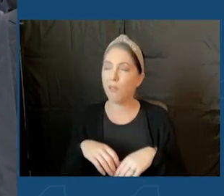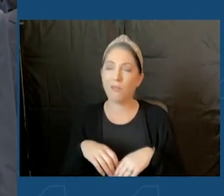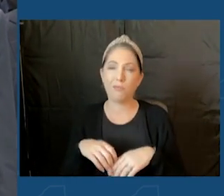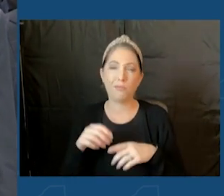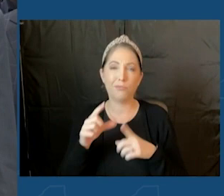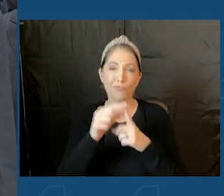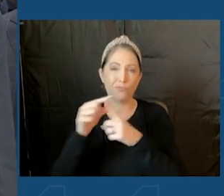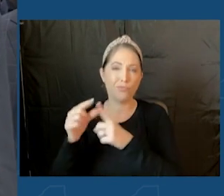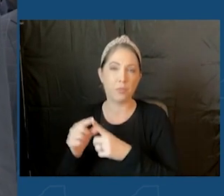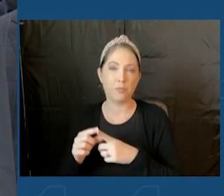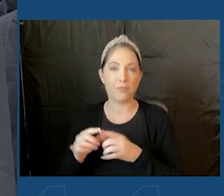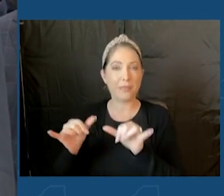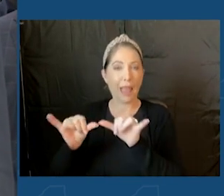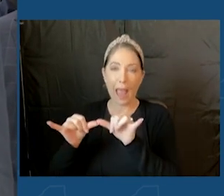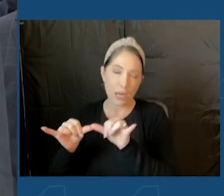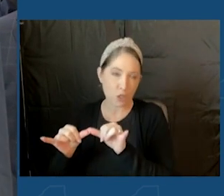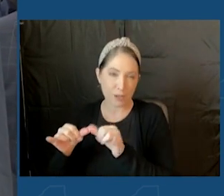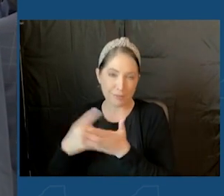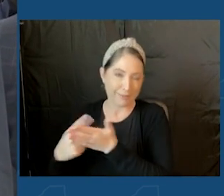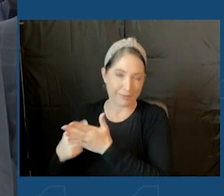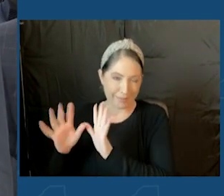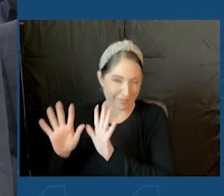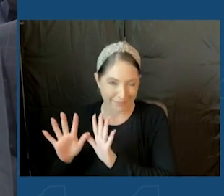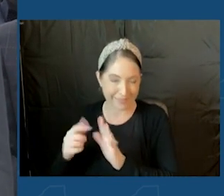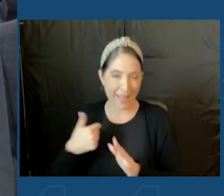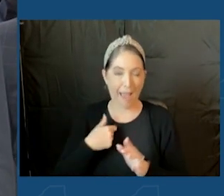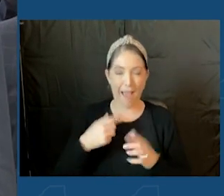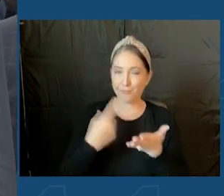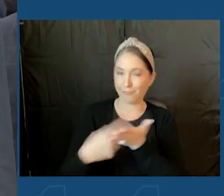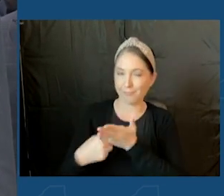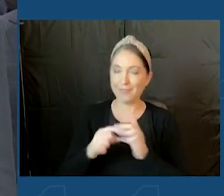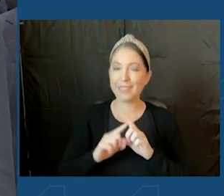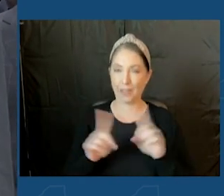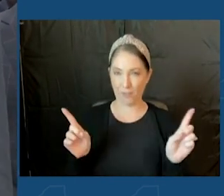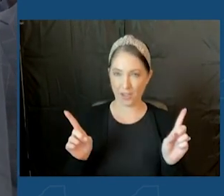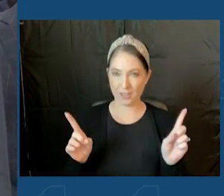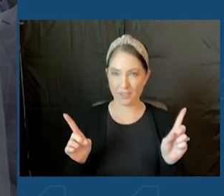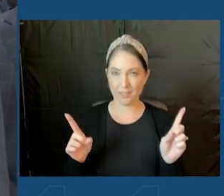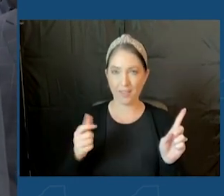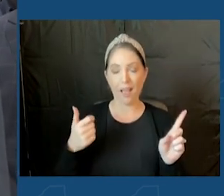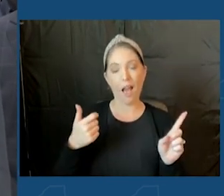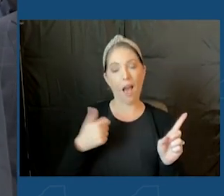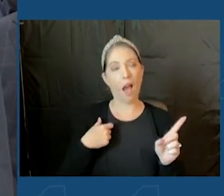Engineers like to talk about it that way. I talk about it differently. I like to talk about it about connecting